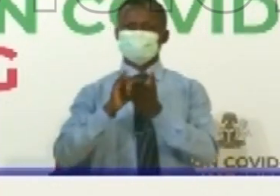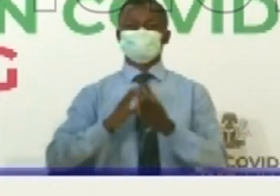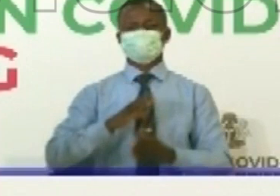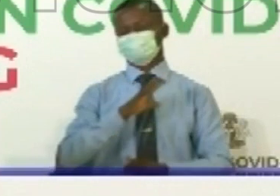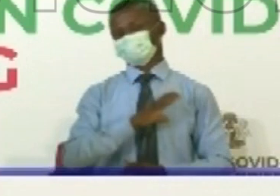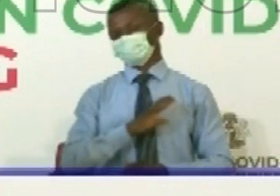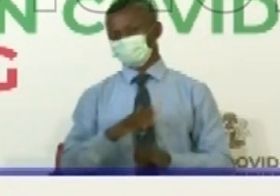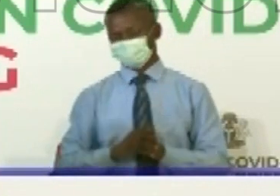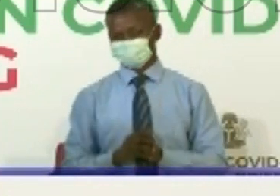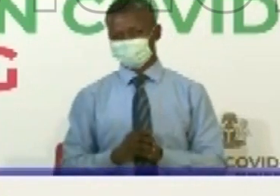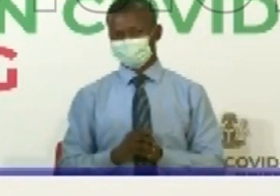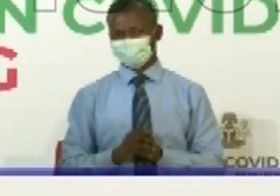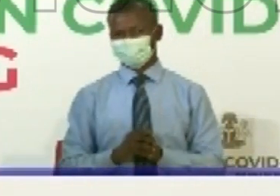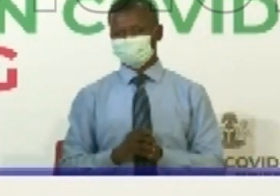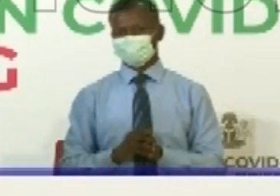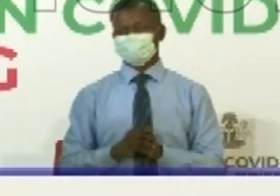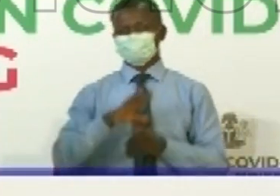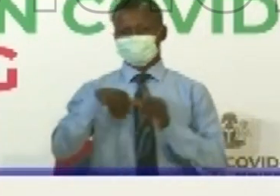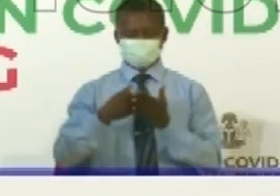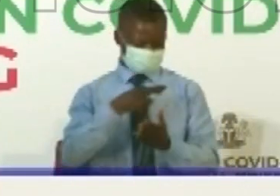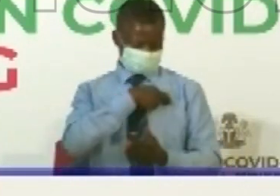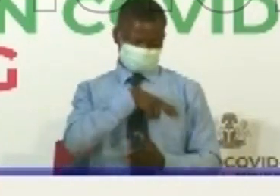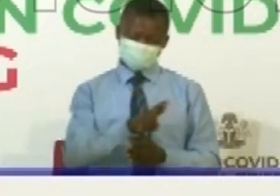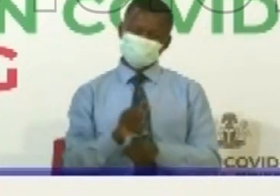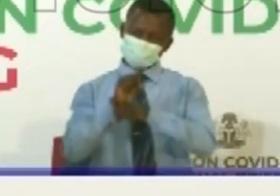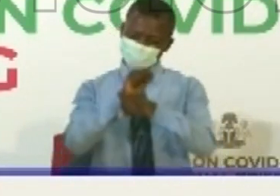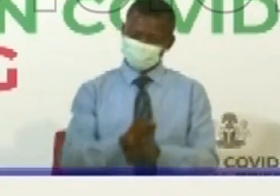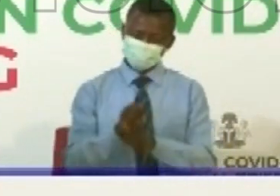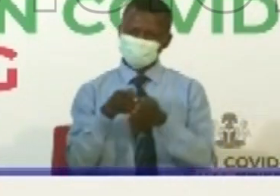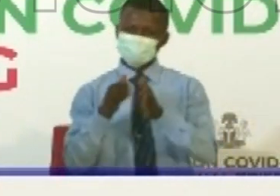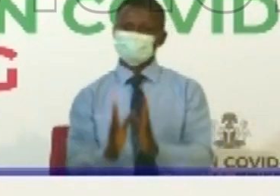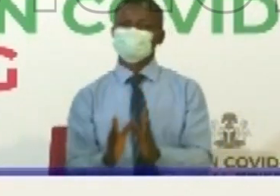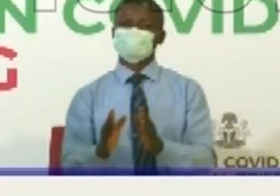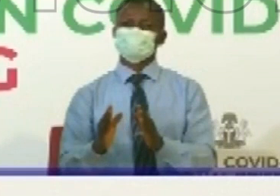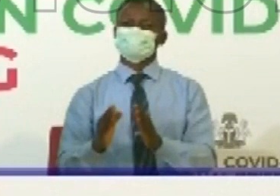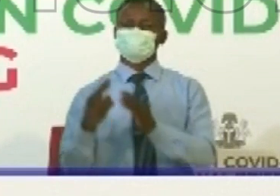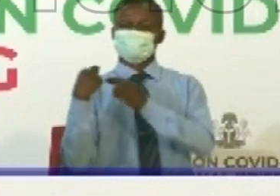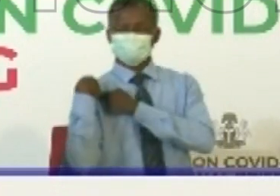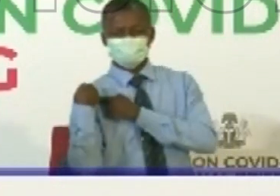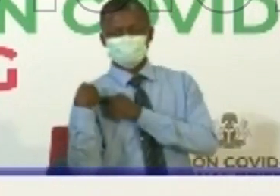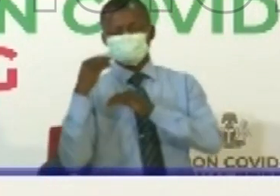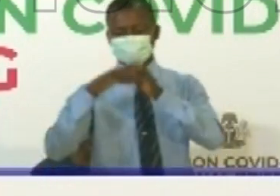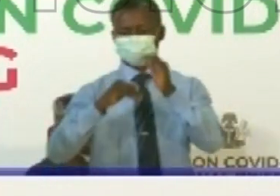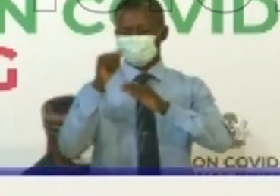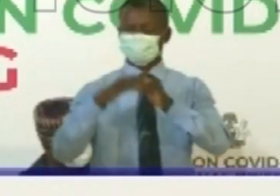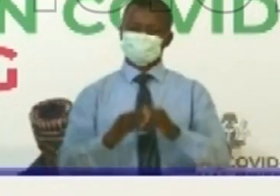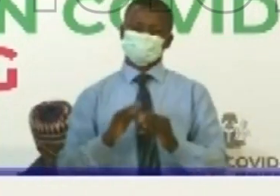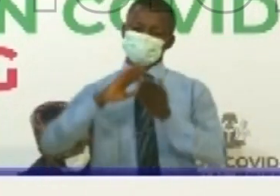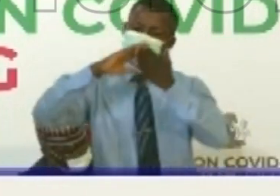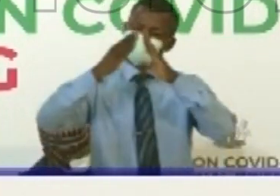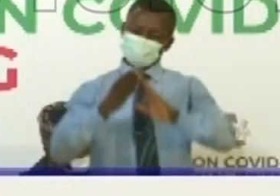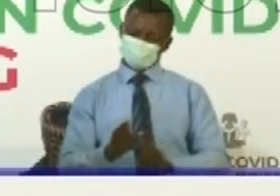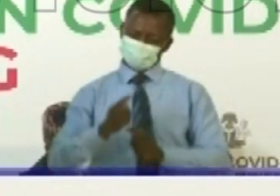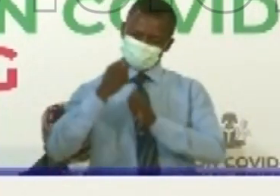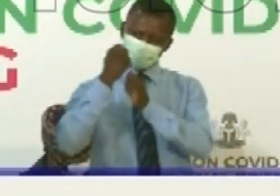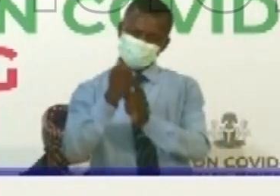The pivotal role traditional and religious leaders played in building community trust and acceptance of the